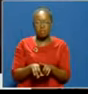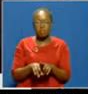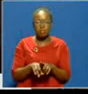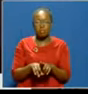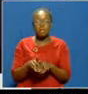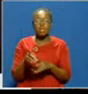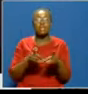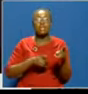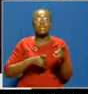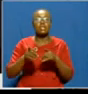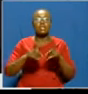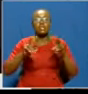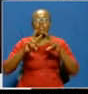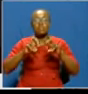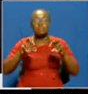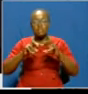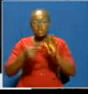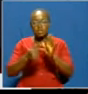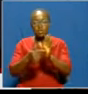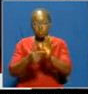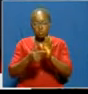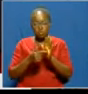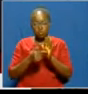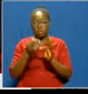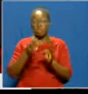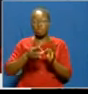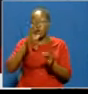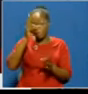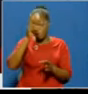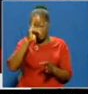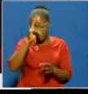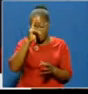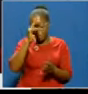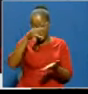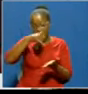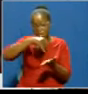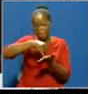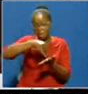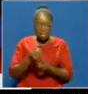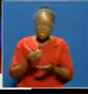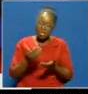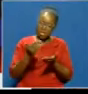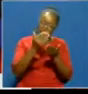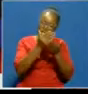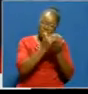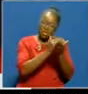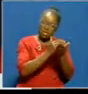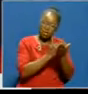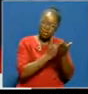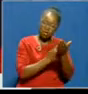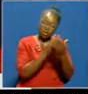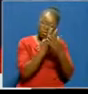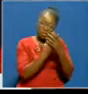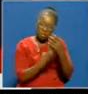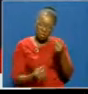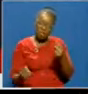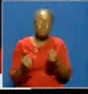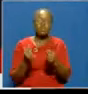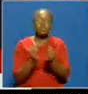direction that investigation is going to show us. If the officers who are involved in making mistakes, they will of course face the first 10 years.